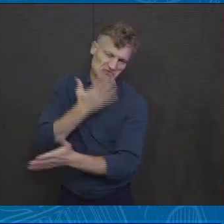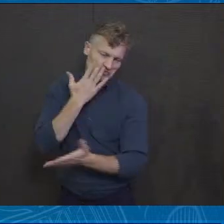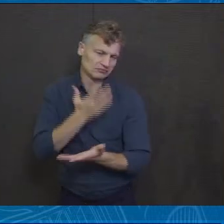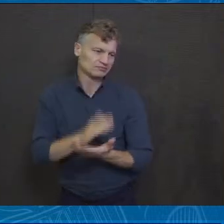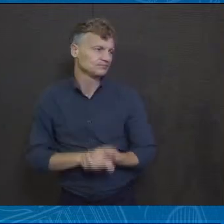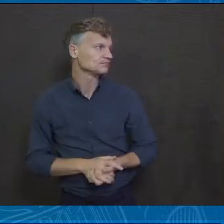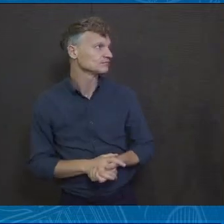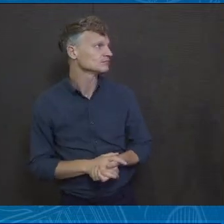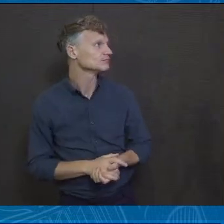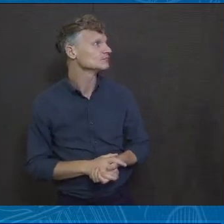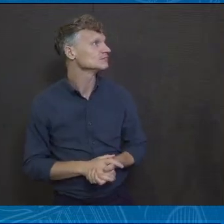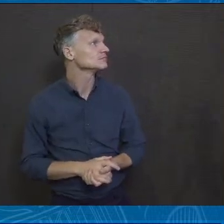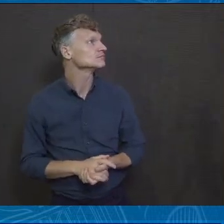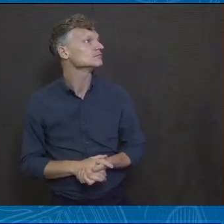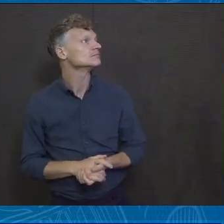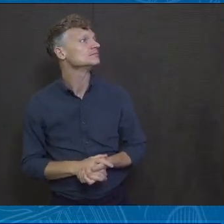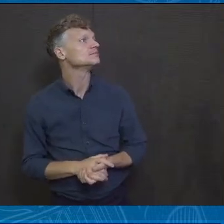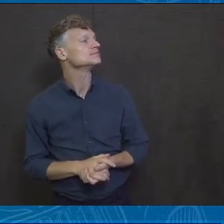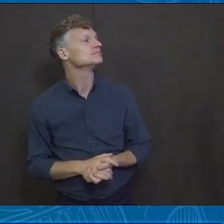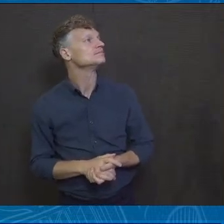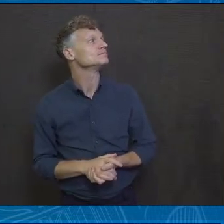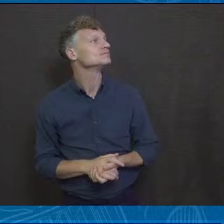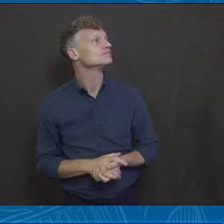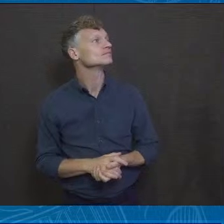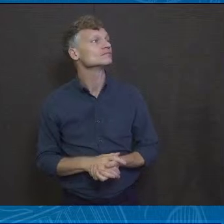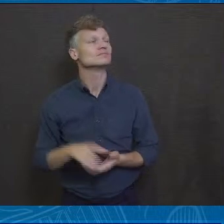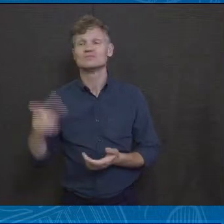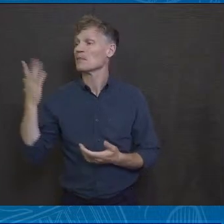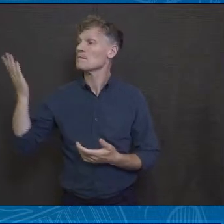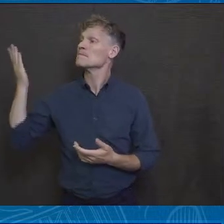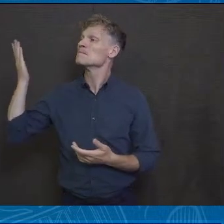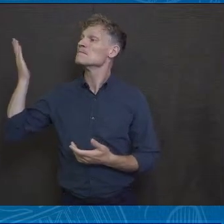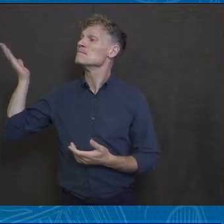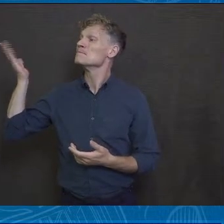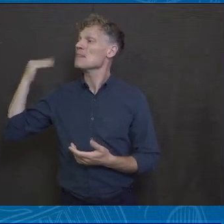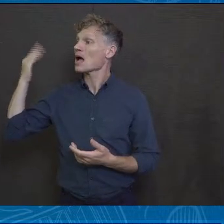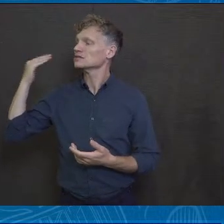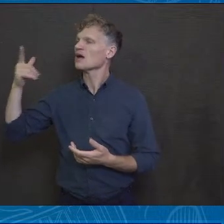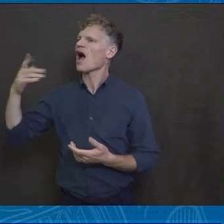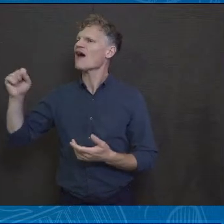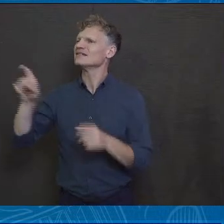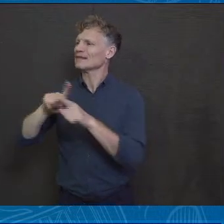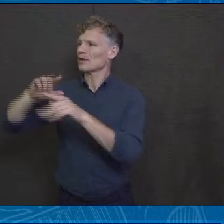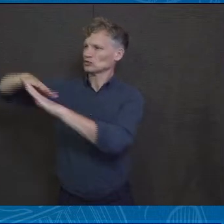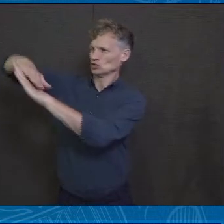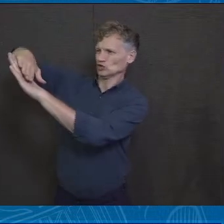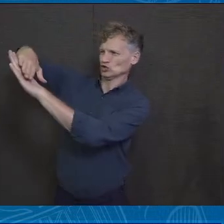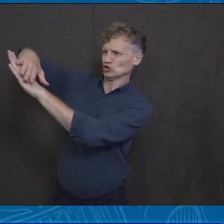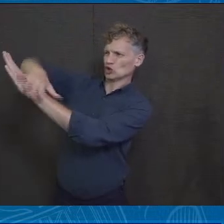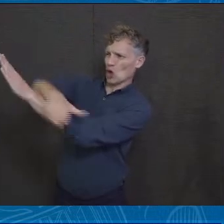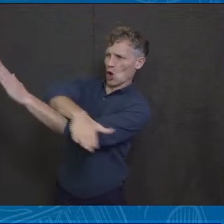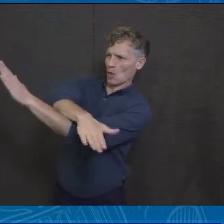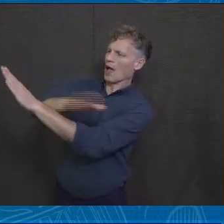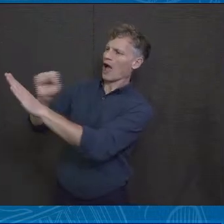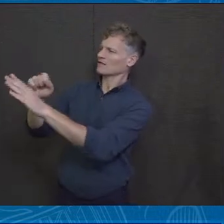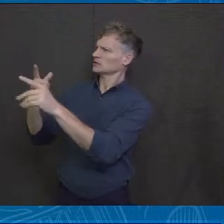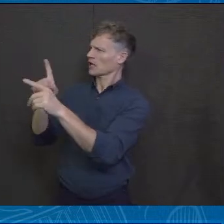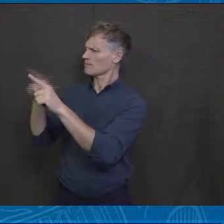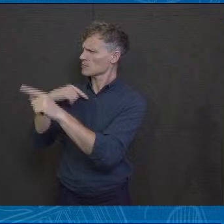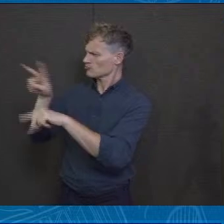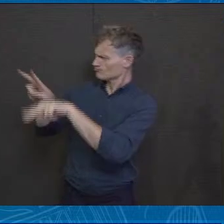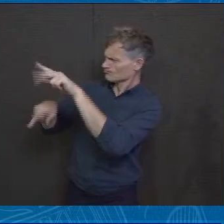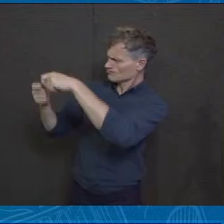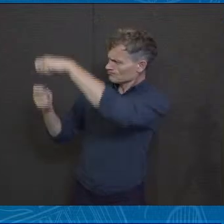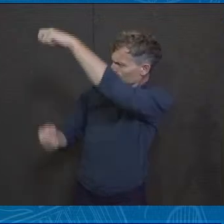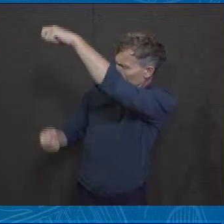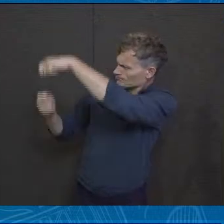Okay, in the past, slope failures have been approached with engineering solution